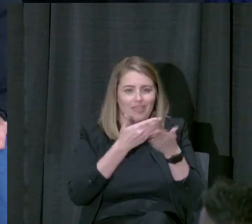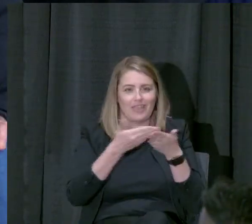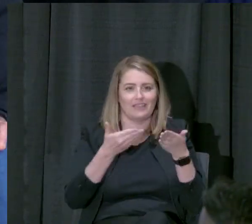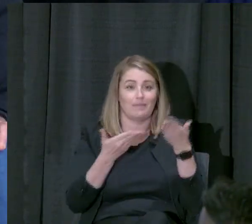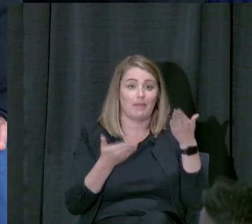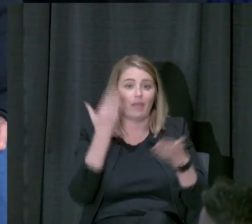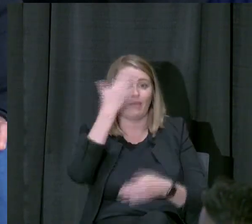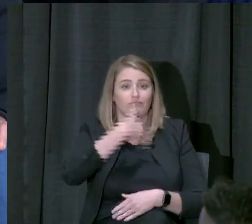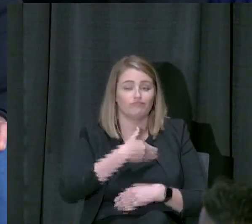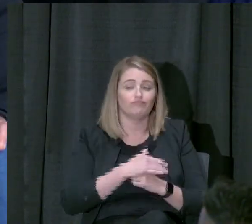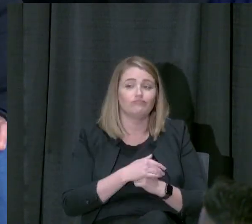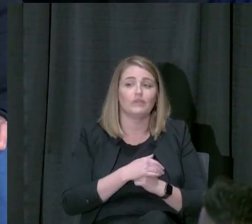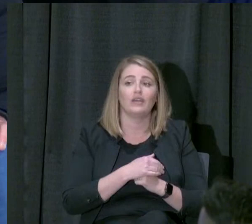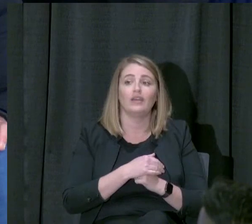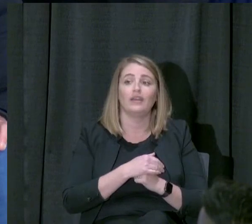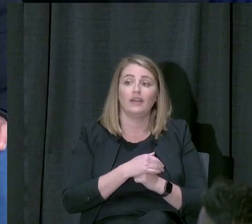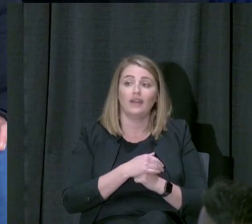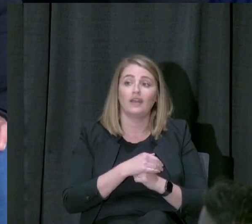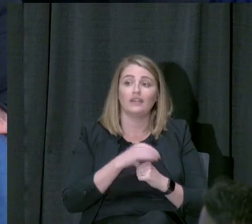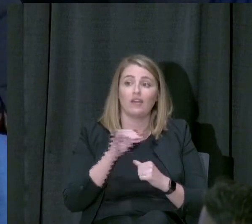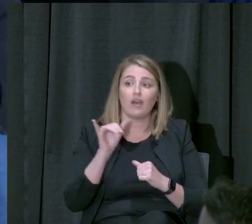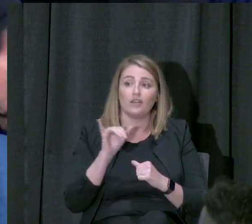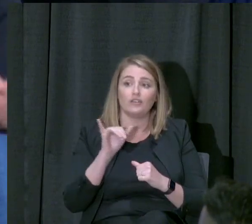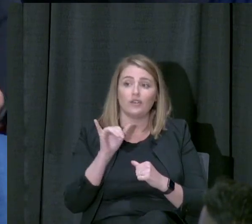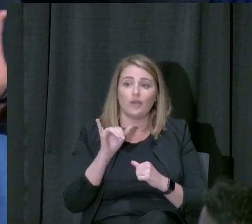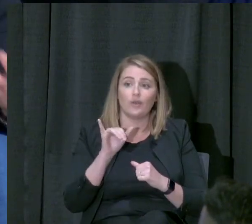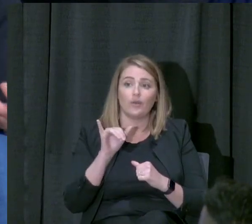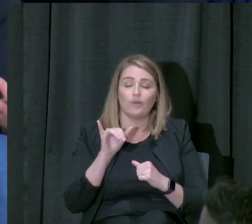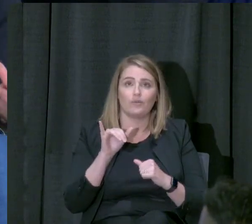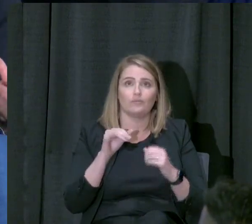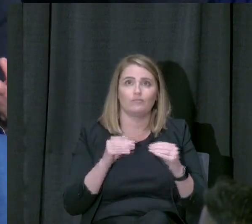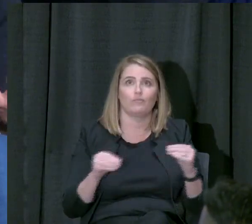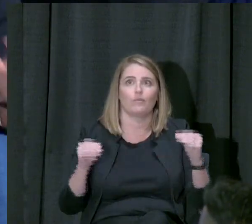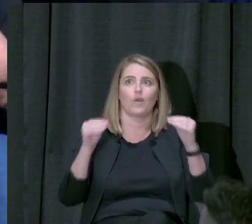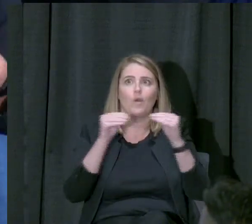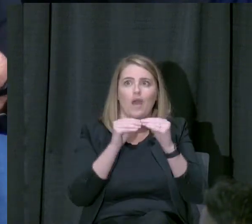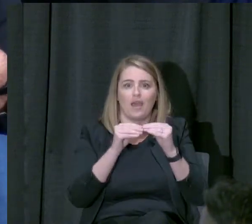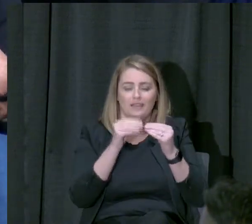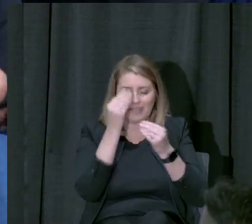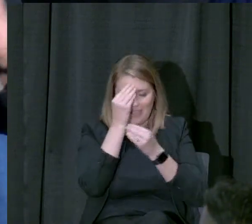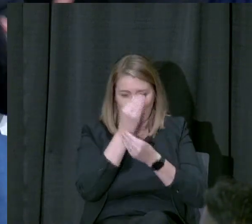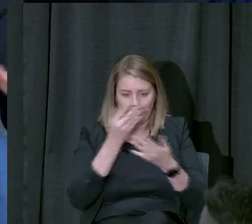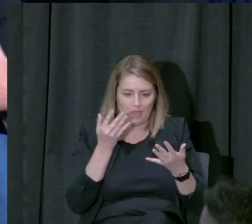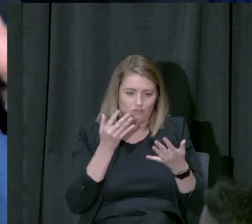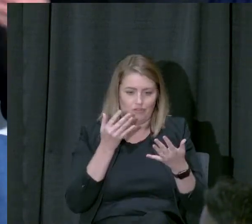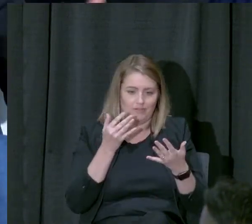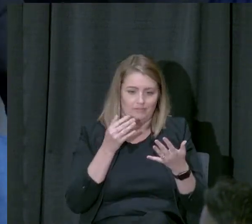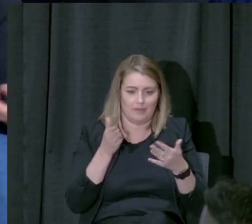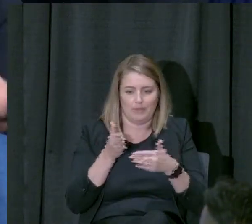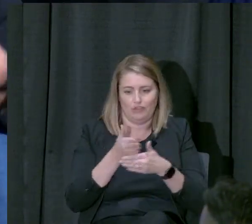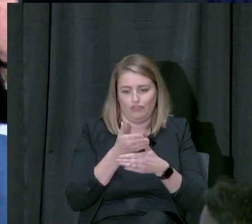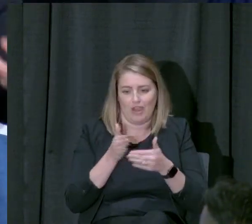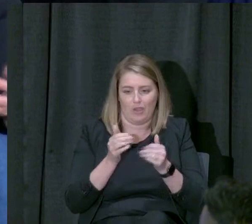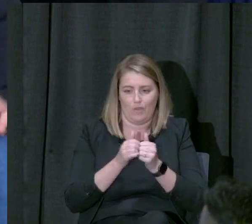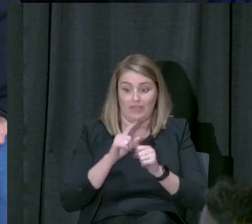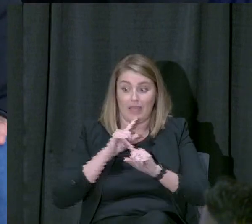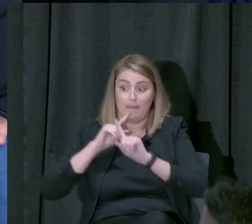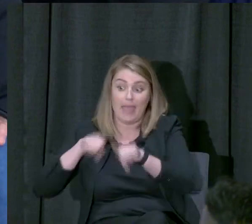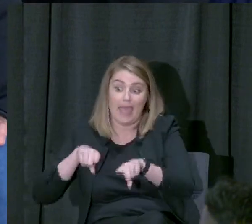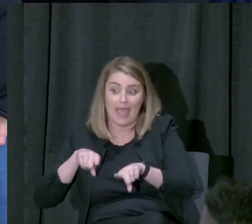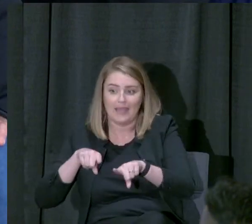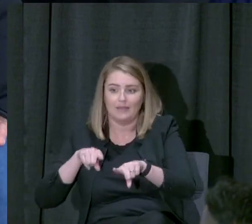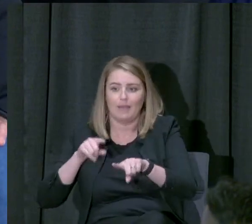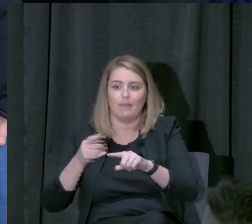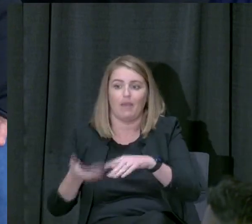to, and go even beyond the information that you may share with your command. Look at the